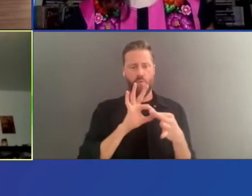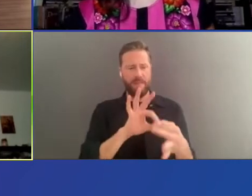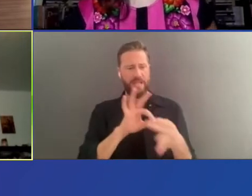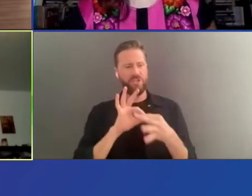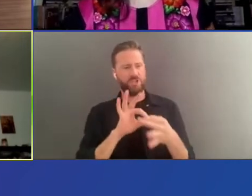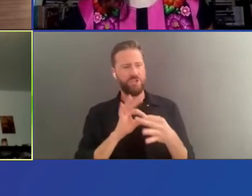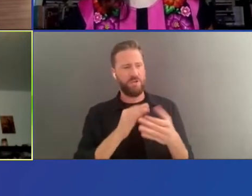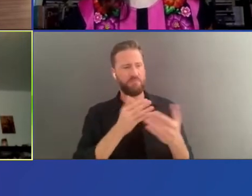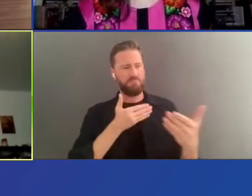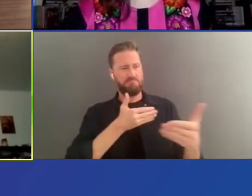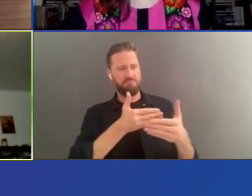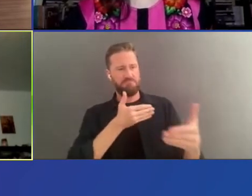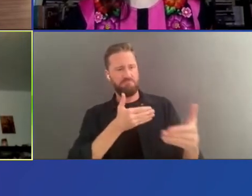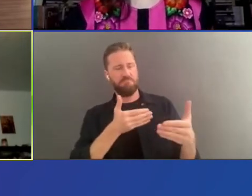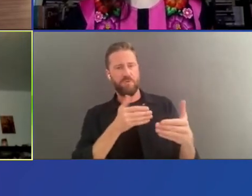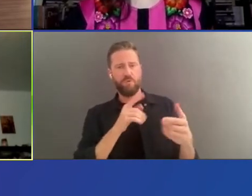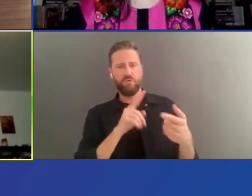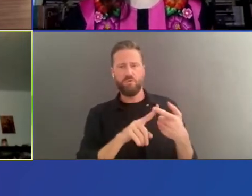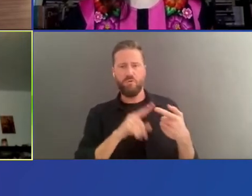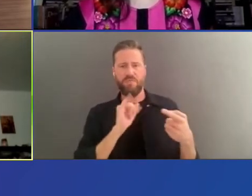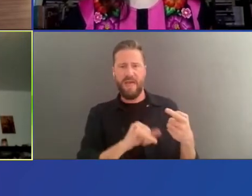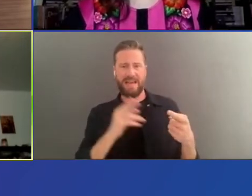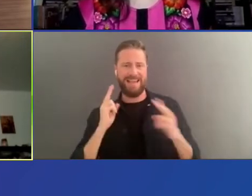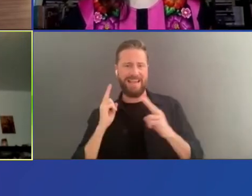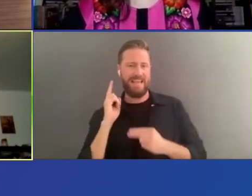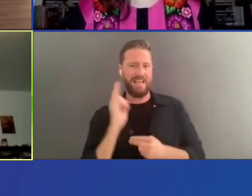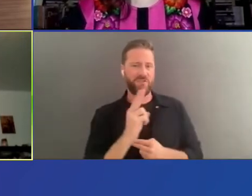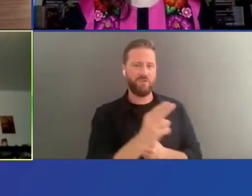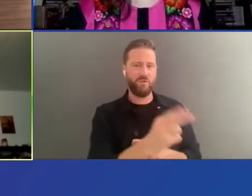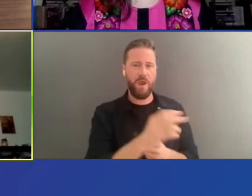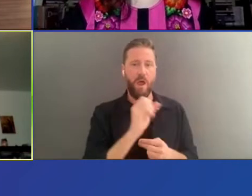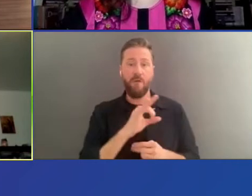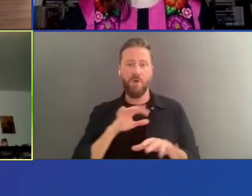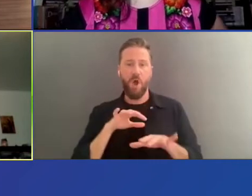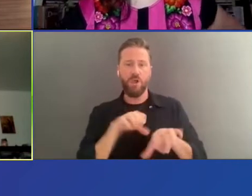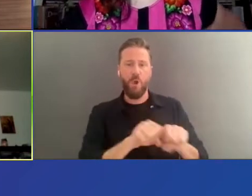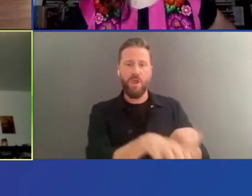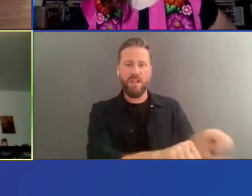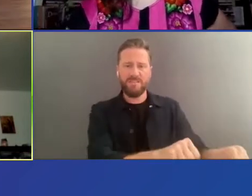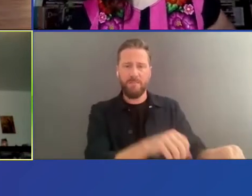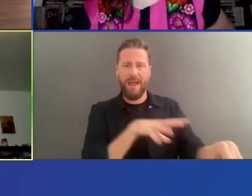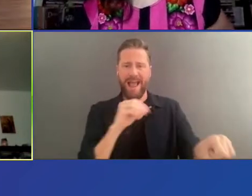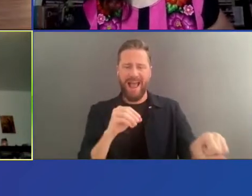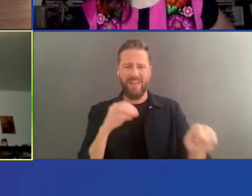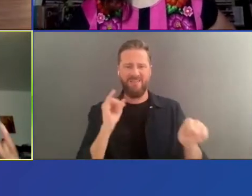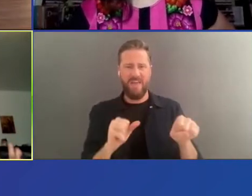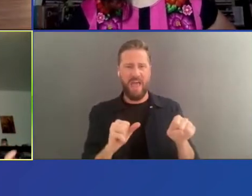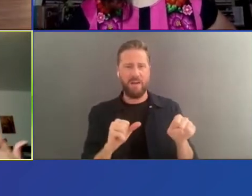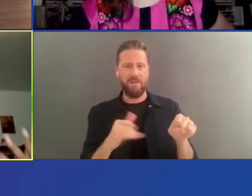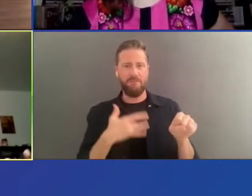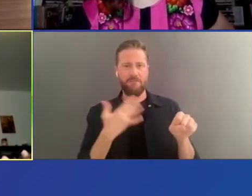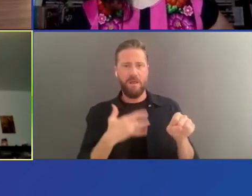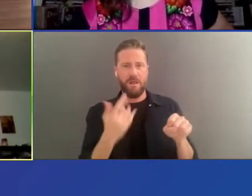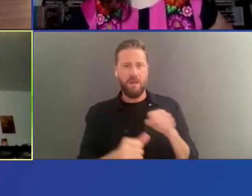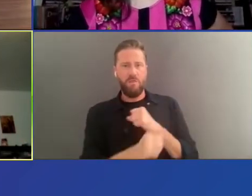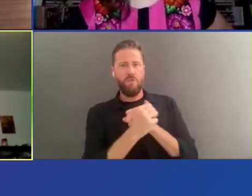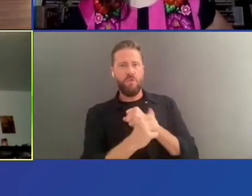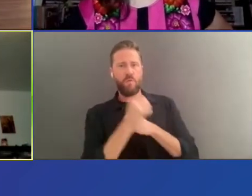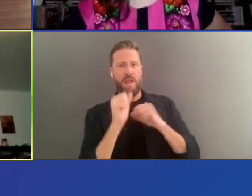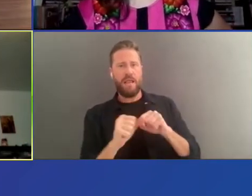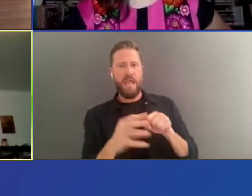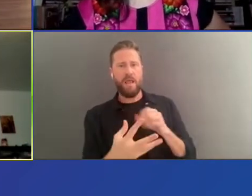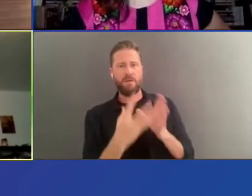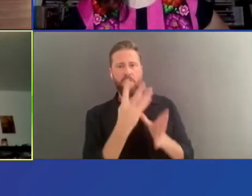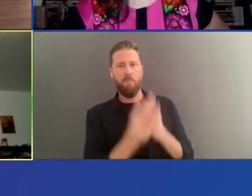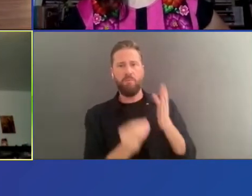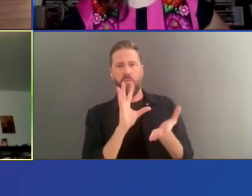I guess, the history of colonialism and, just threats of erasure in general,